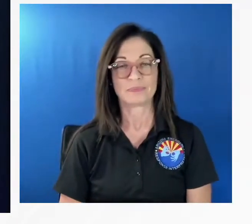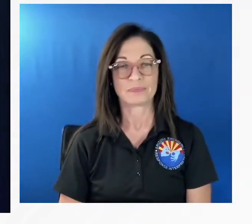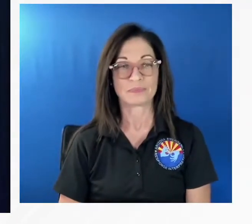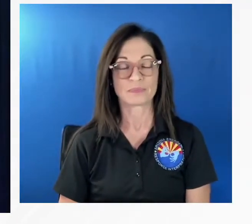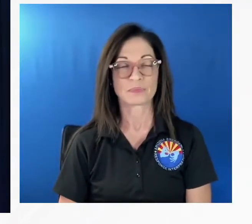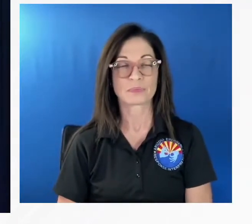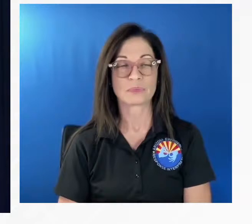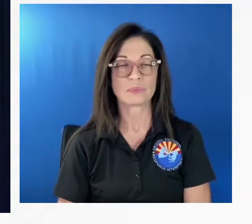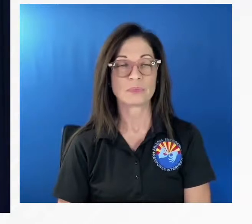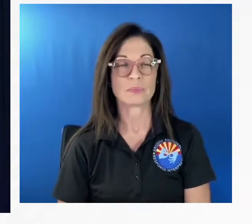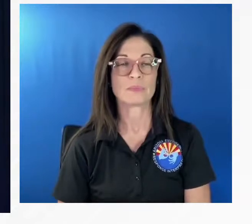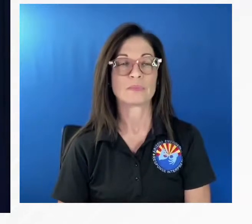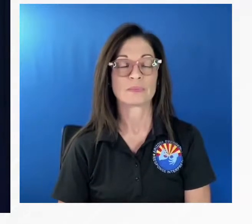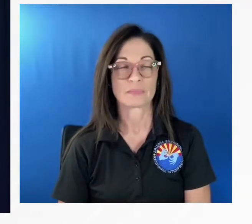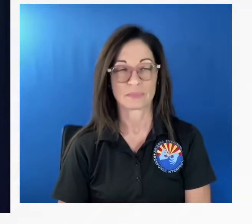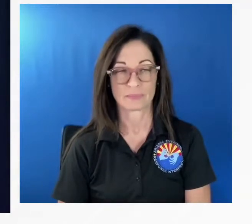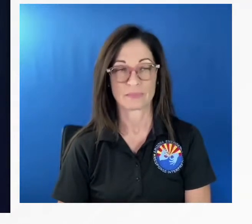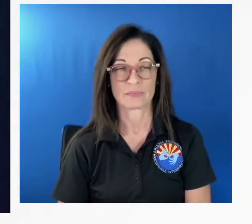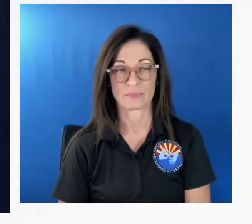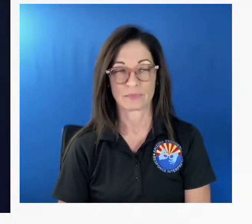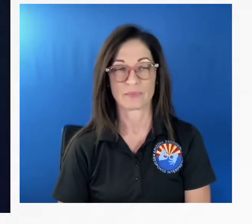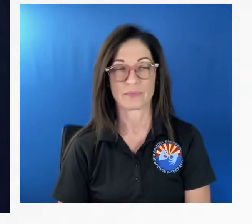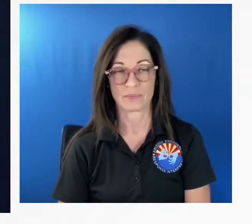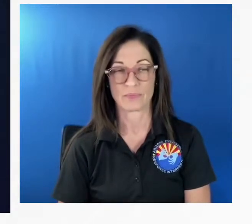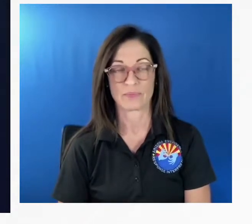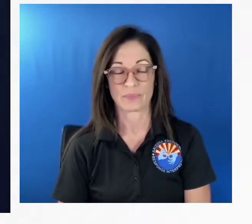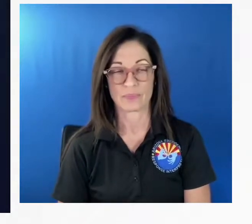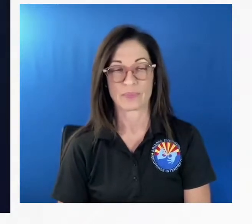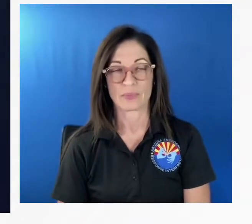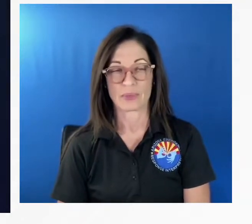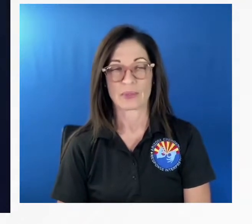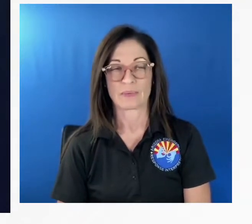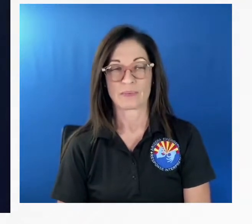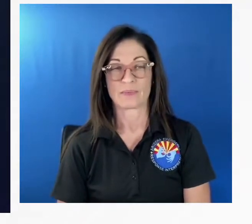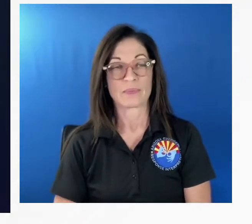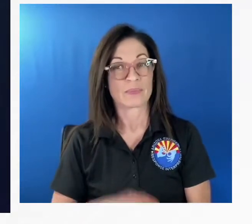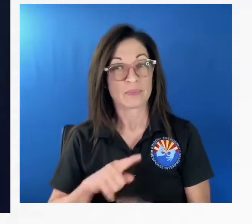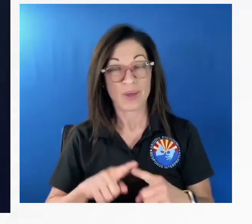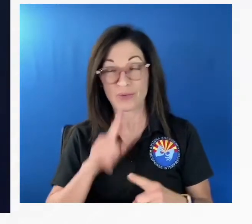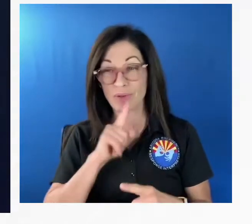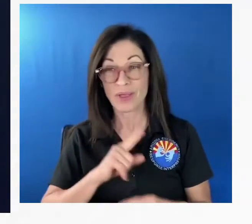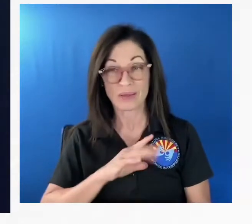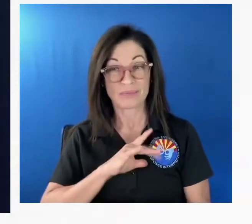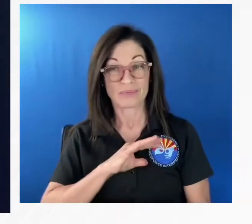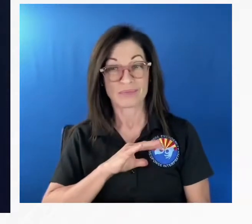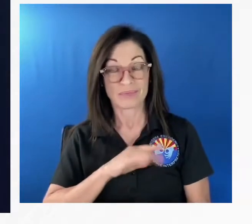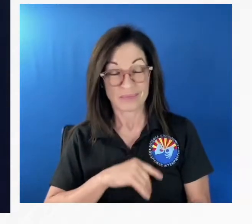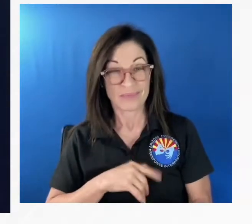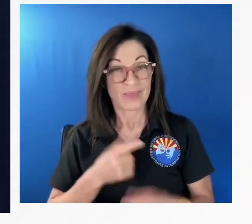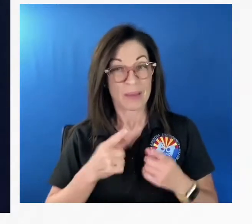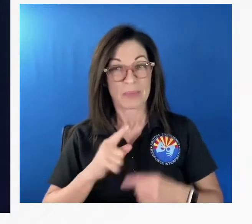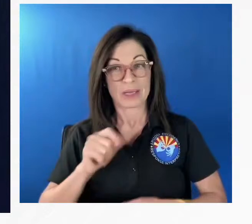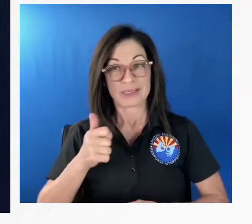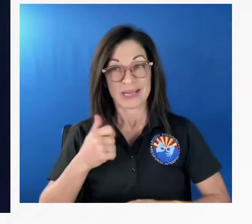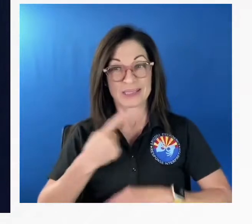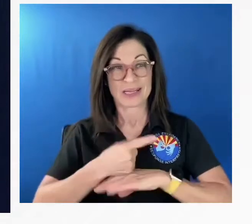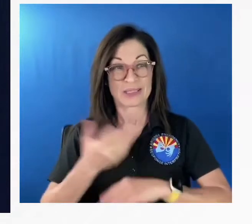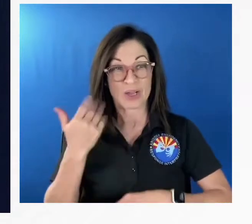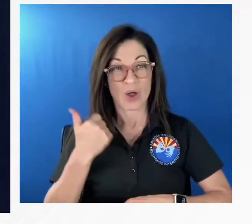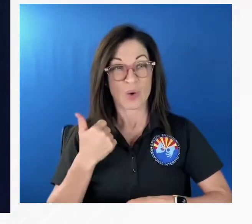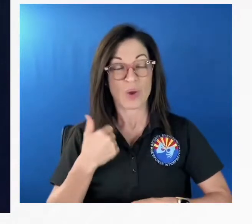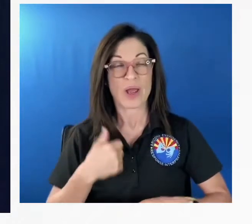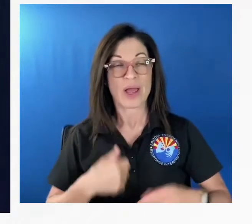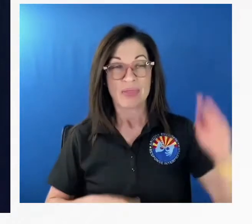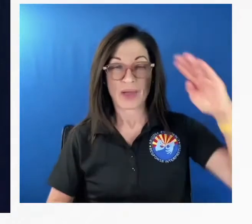impressive by the efforts a couple of weeks ago is that, and 10 days ago, was that this was a